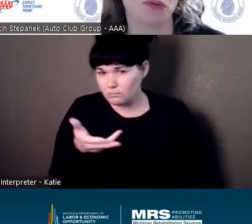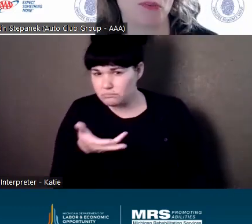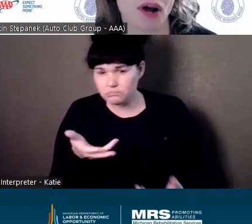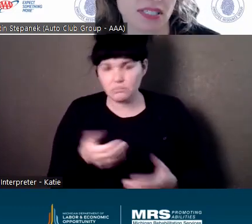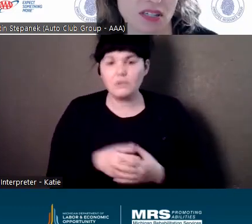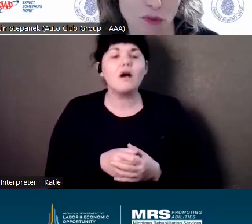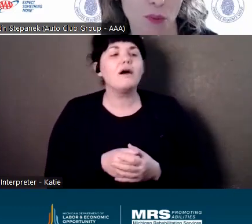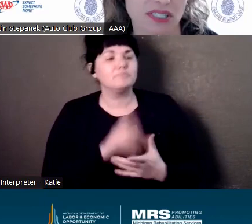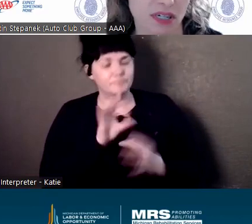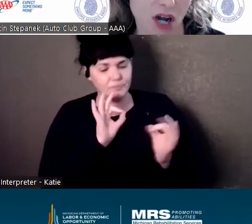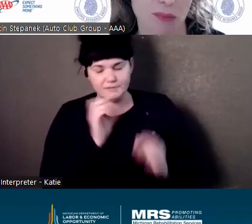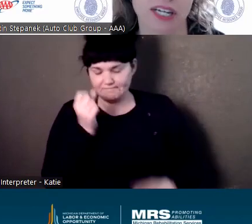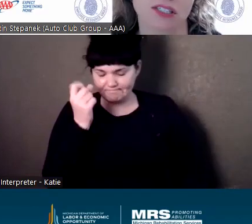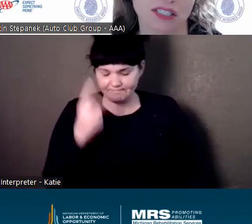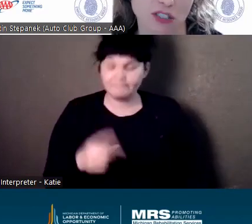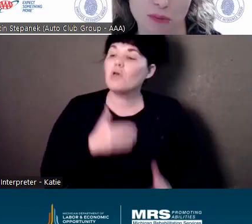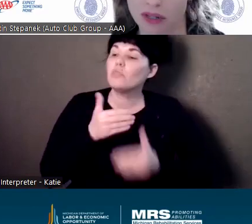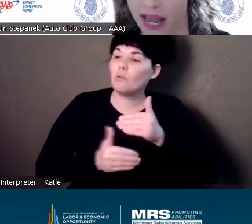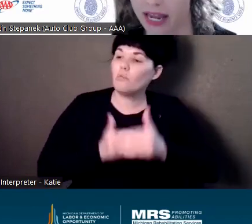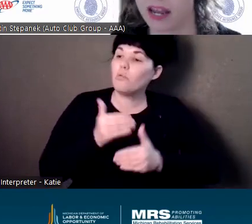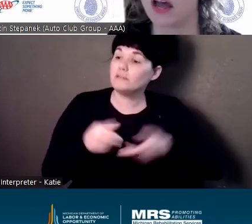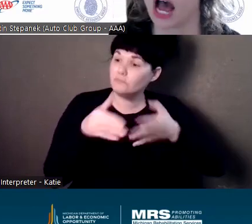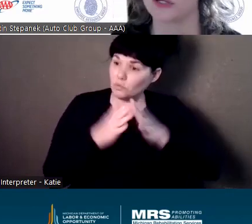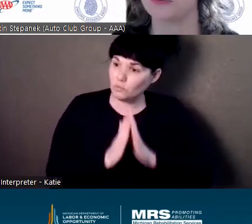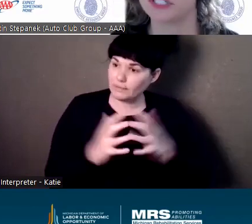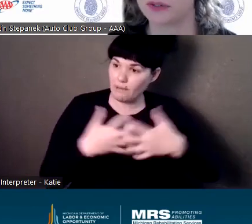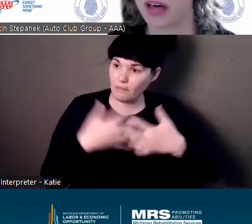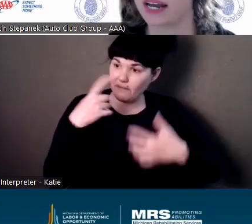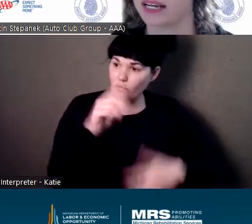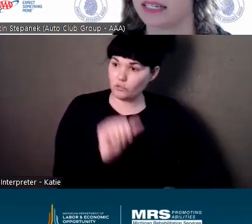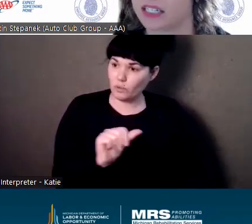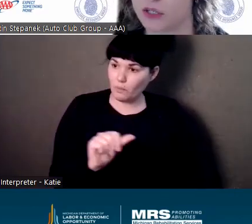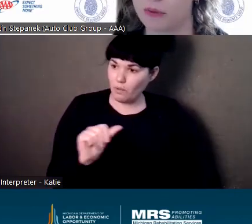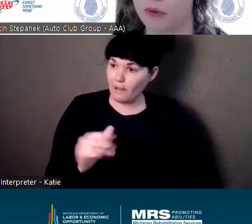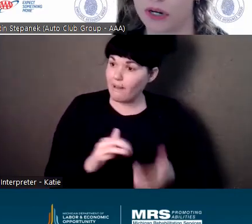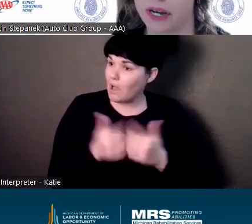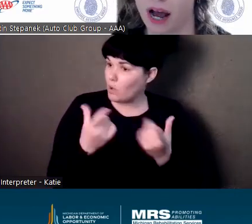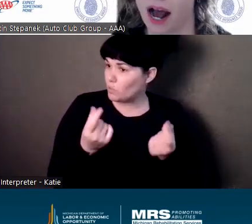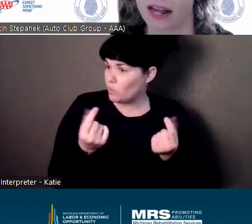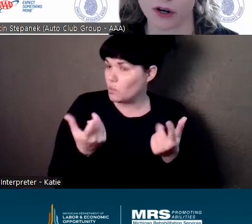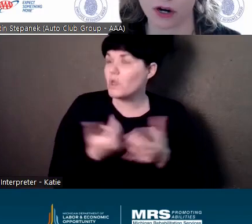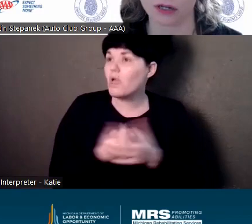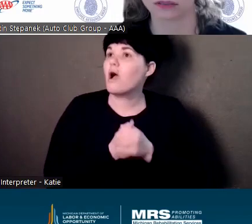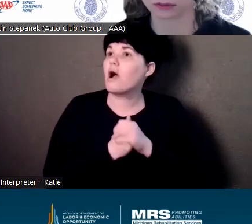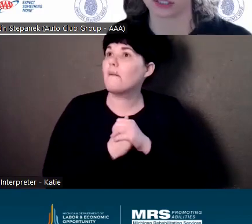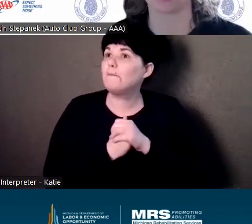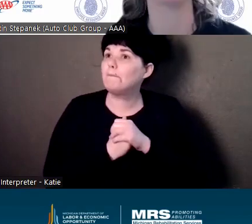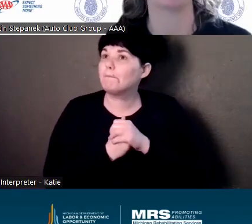So the process of requesting accommodations at AAA, how you would do that is you would